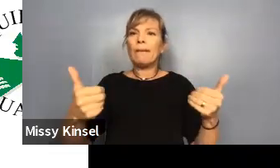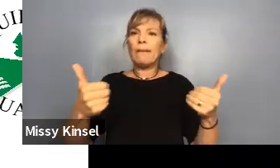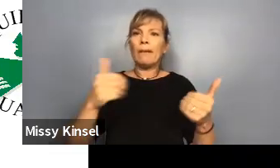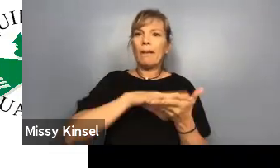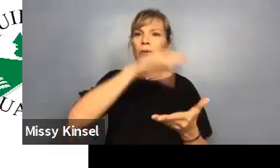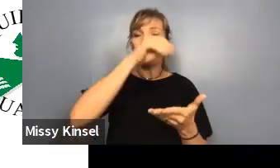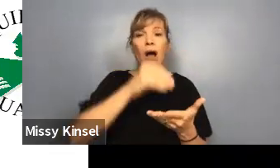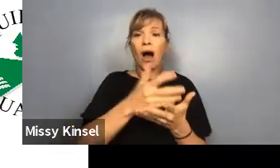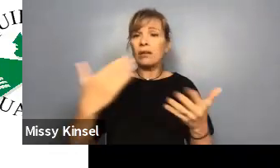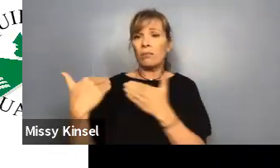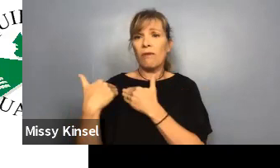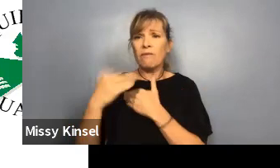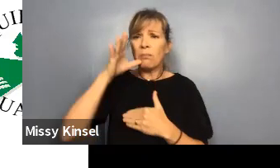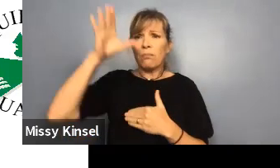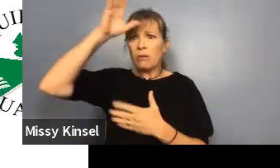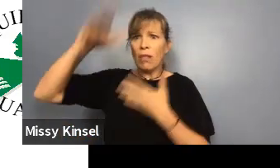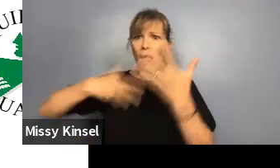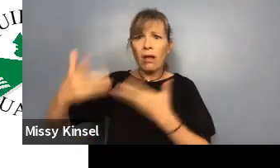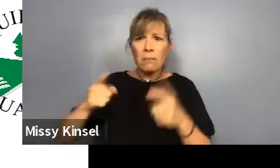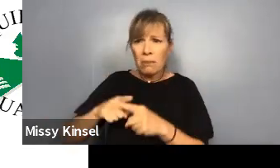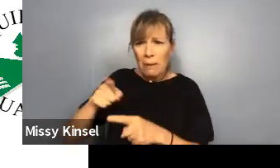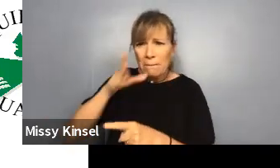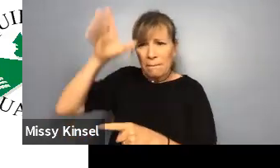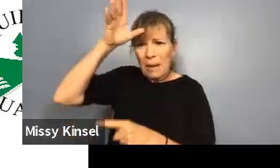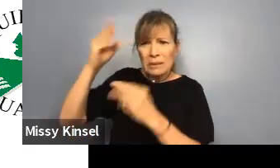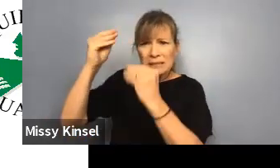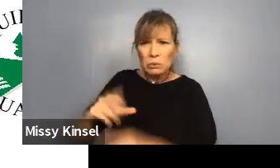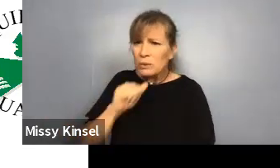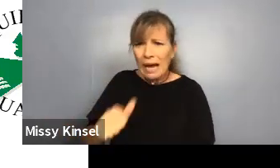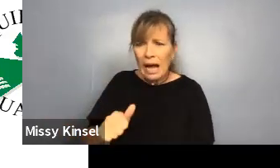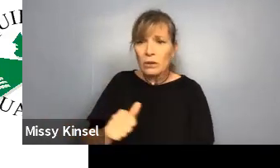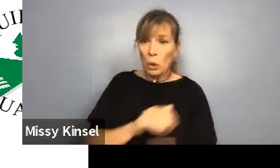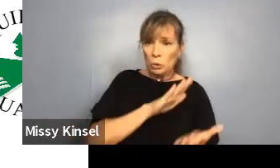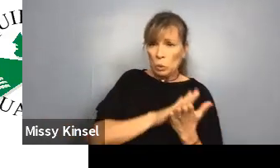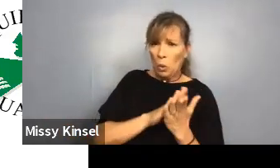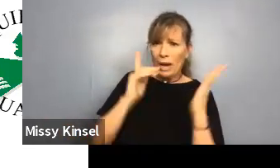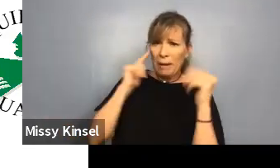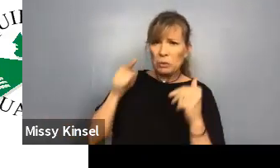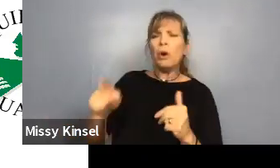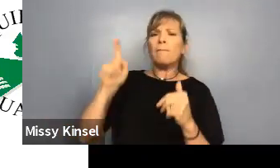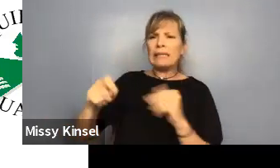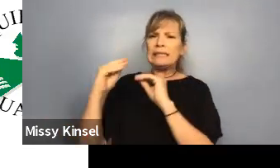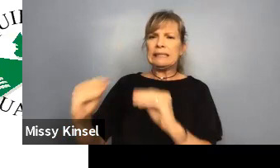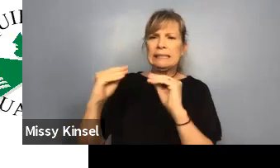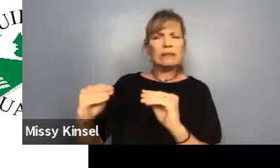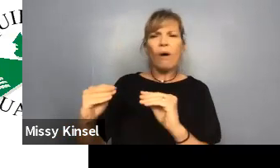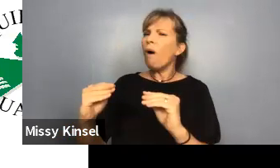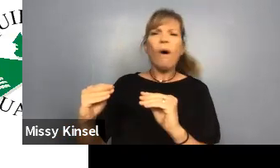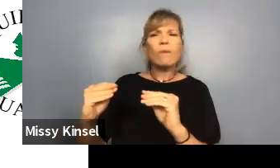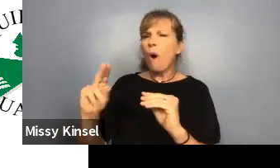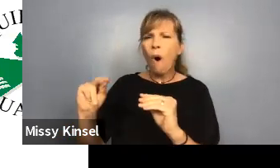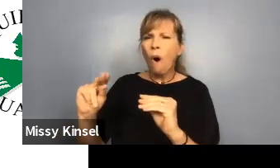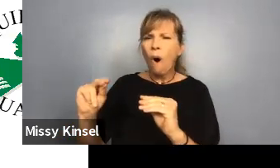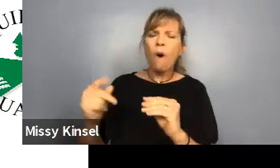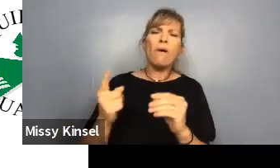on the parents right now, but you're not a teacher. The school doesn't expect you to know how to be a teacher overnight. And the most